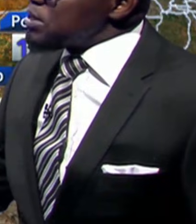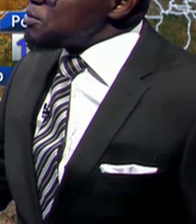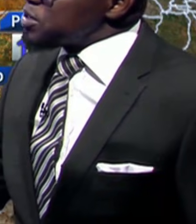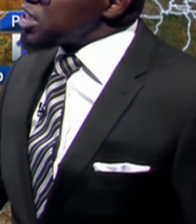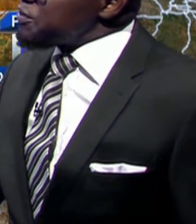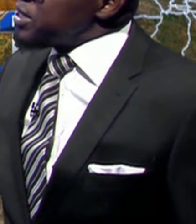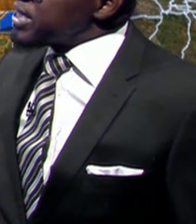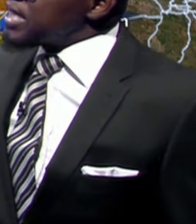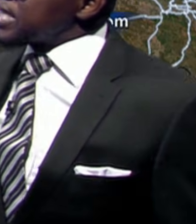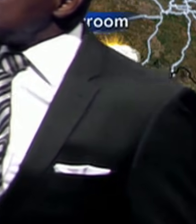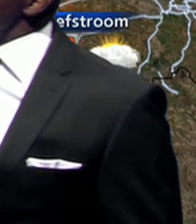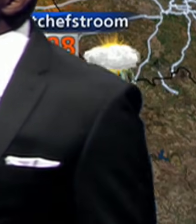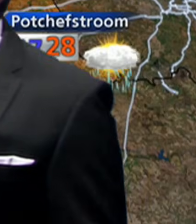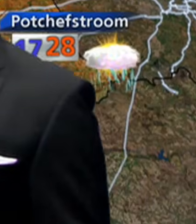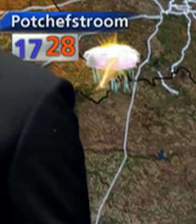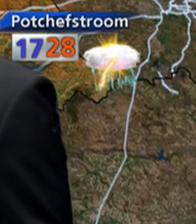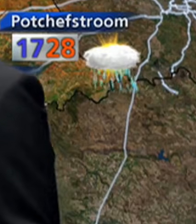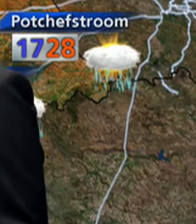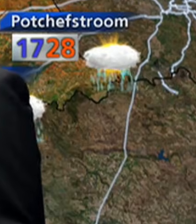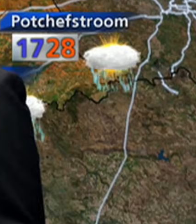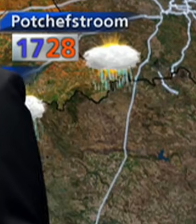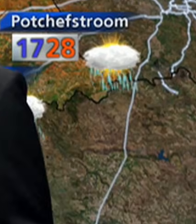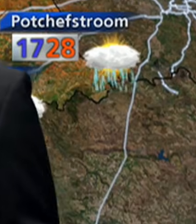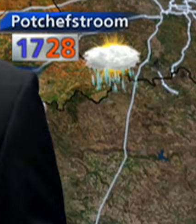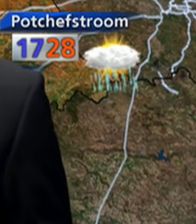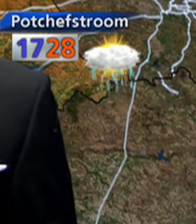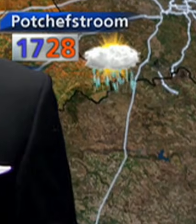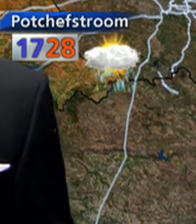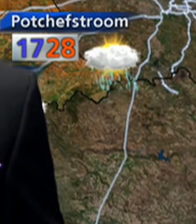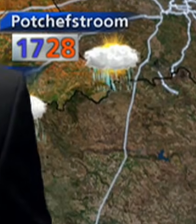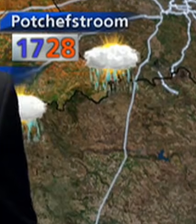ho tla hlotshetse fela hitikana tseng o tla jala ka Tosca sense ke sabla hona ka